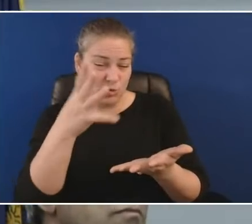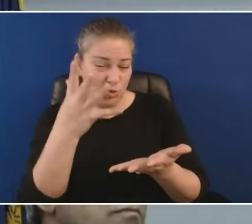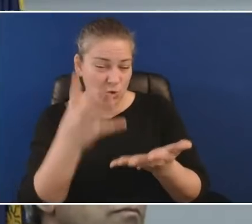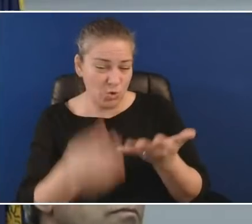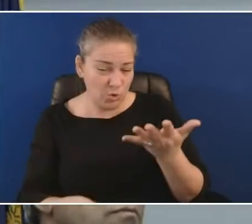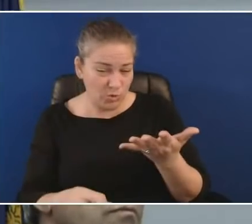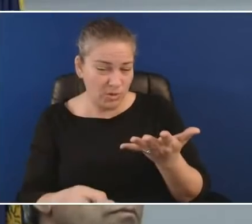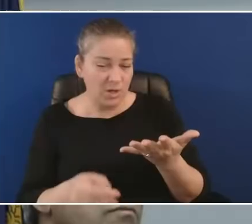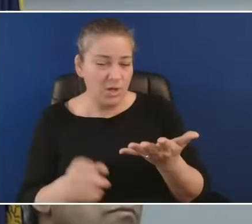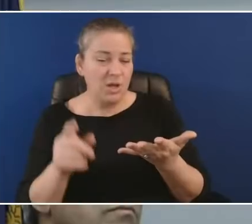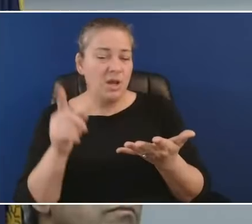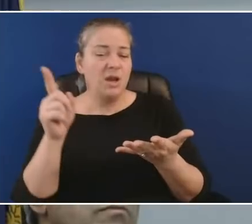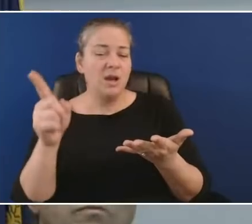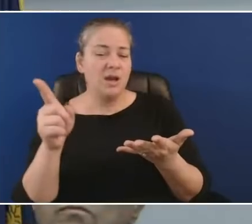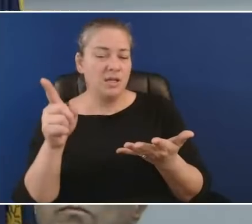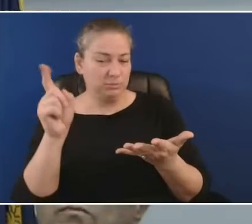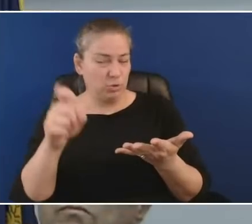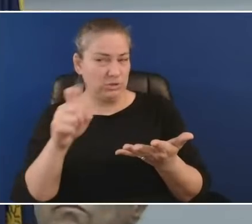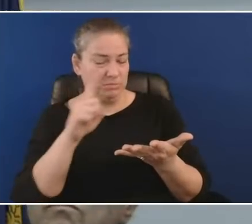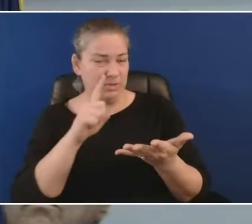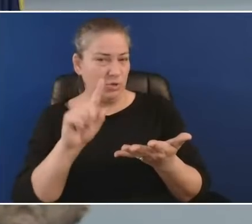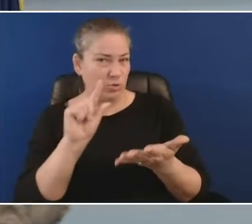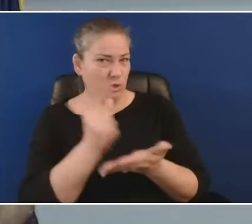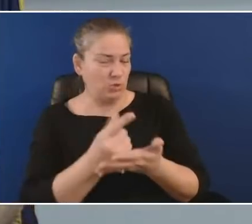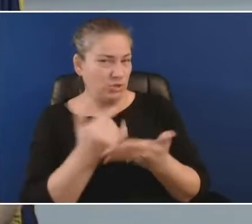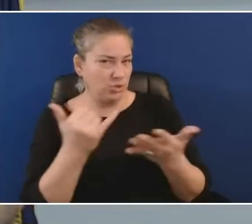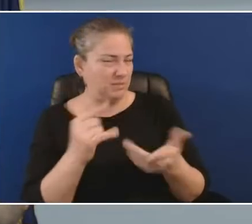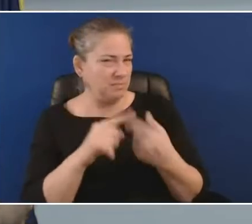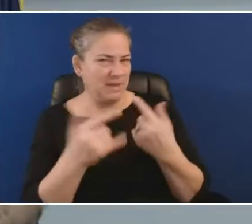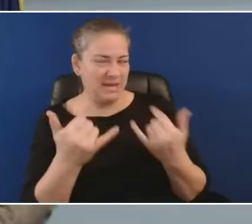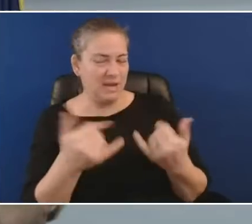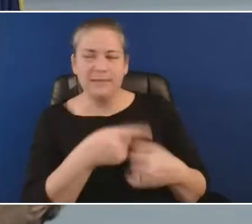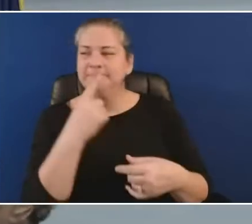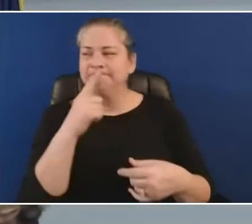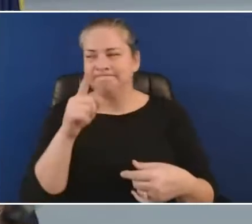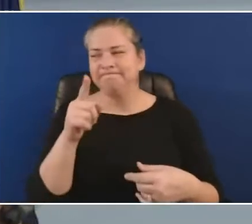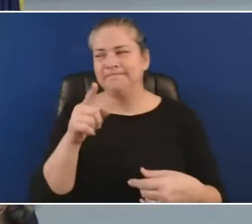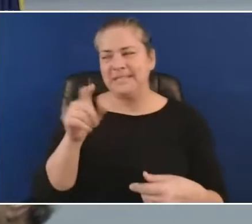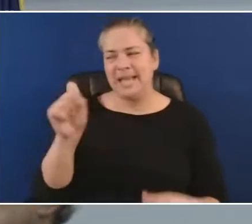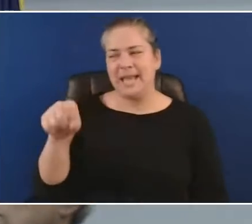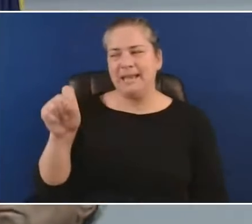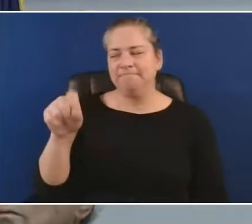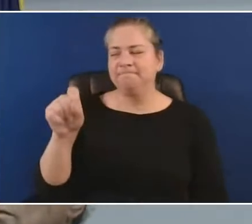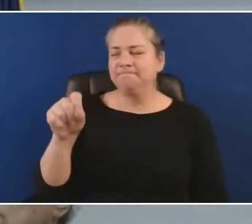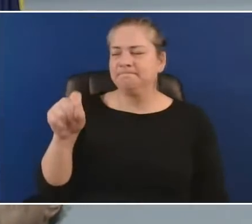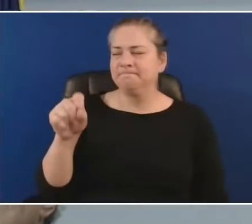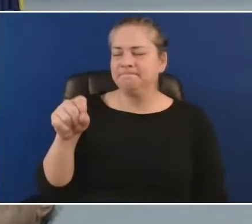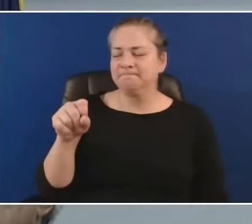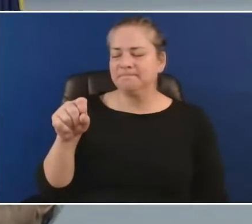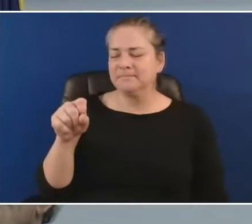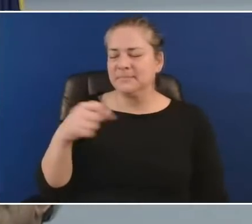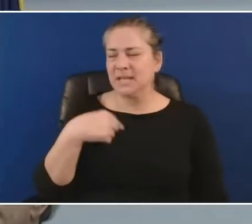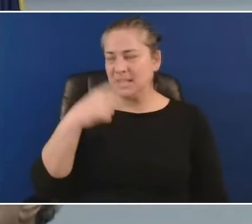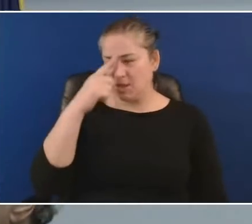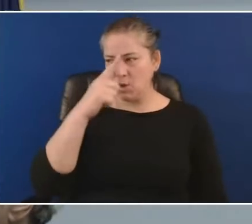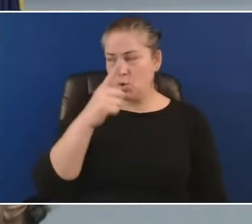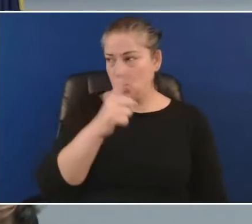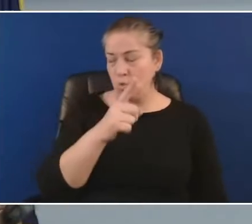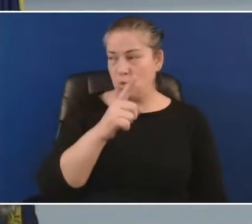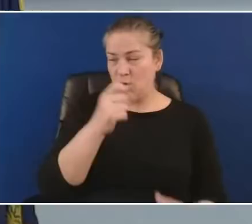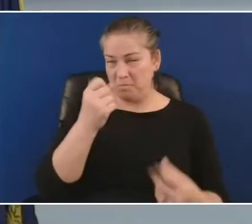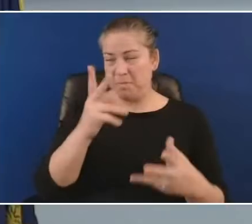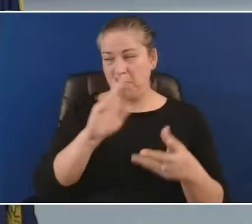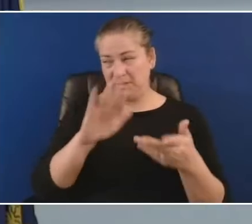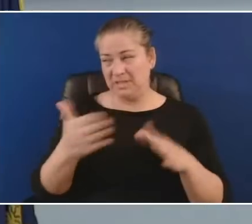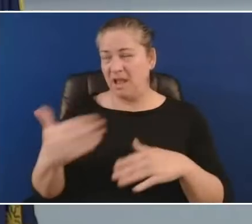that? Well, I know that we've lost lots of people. I believe we lost a 3-year-old in Graves